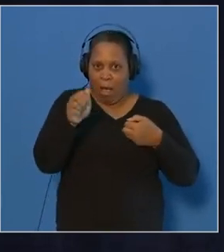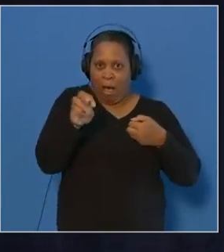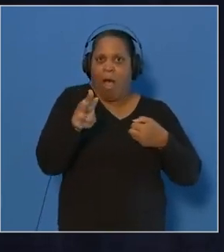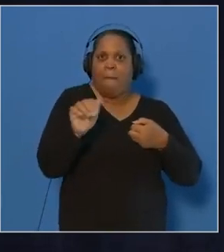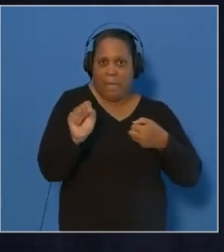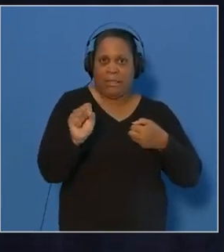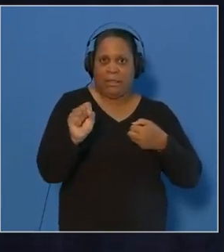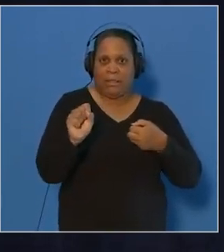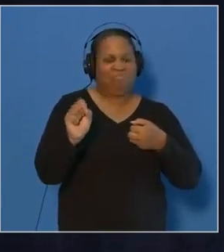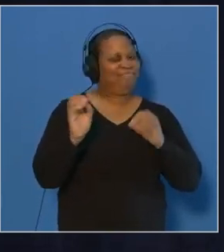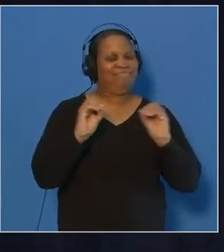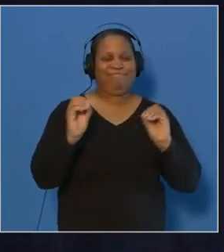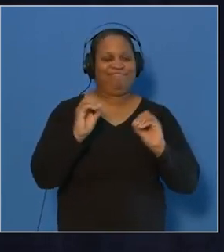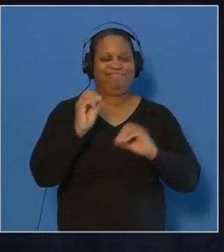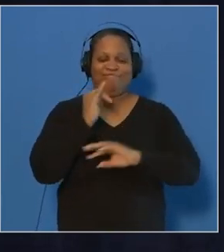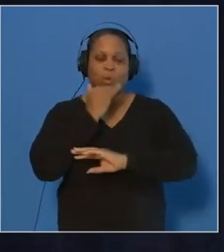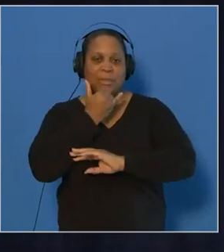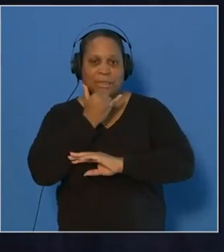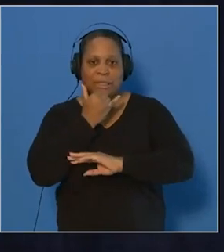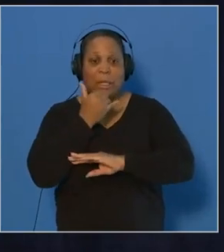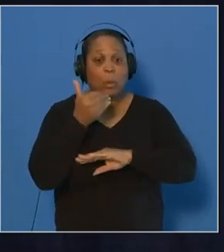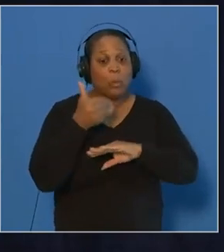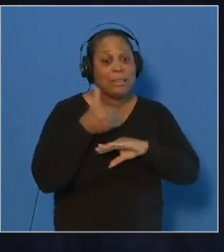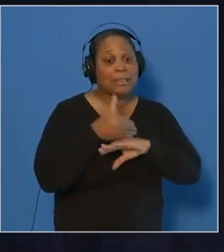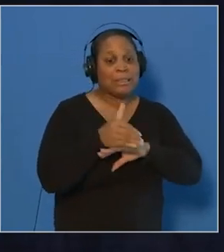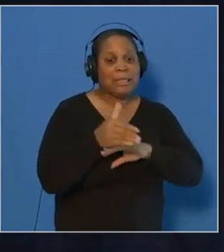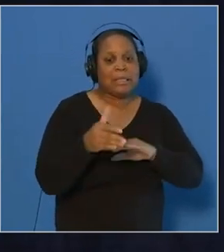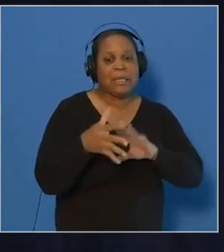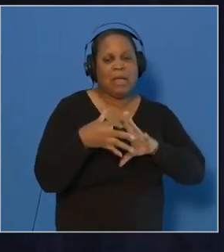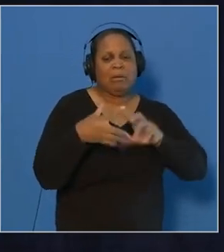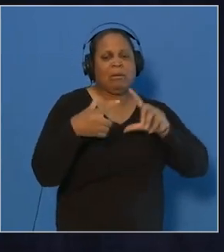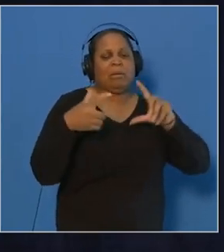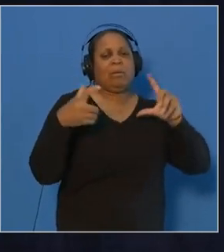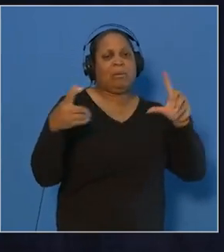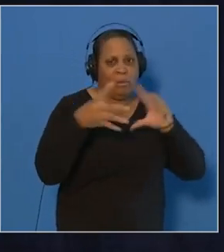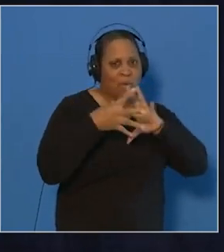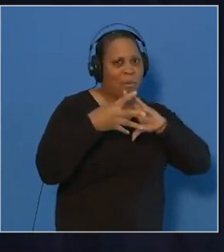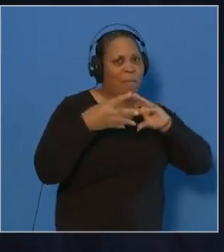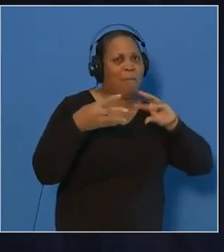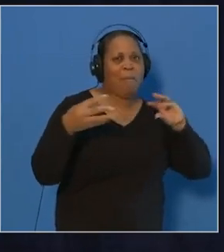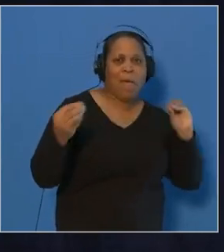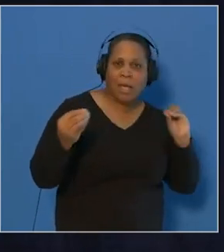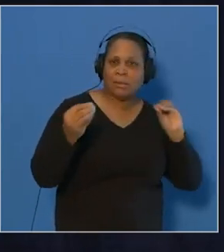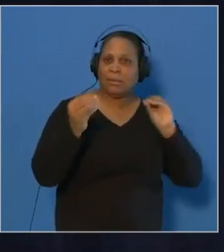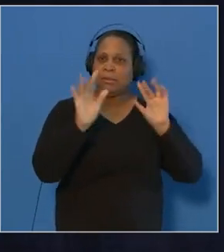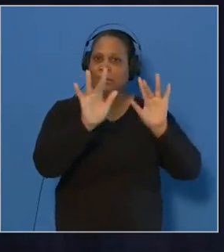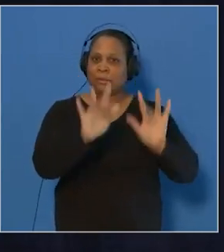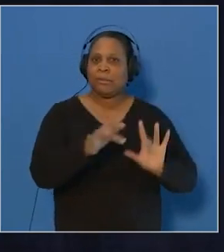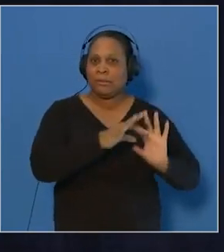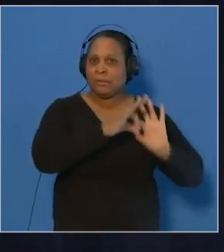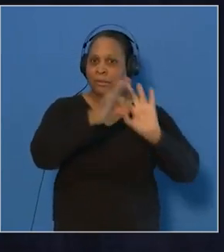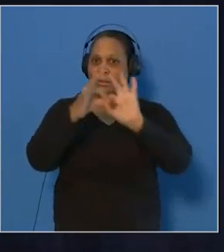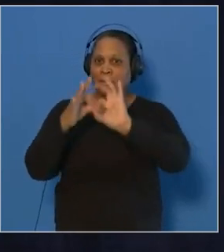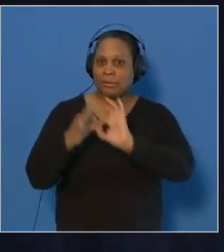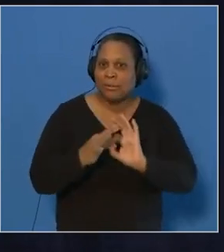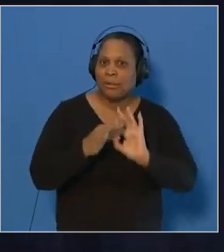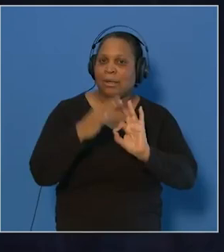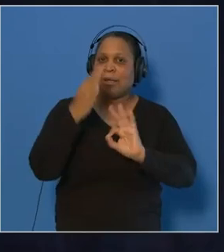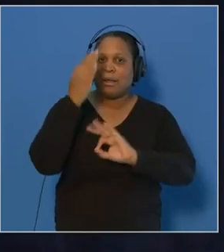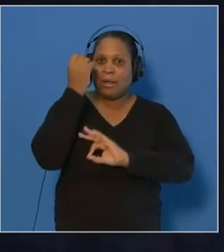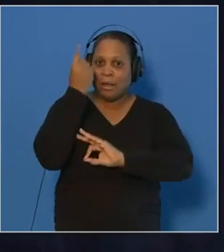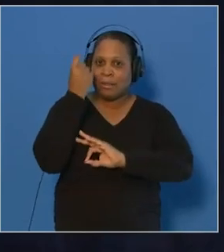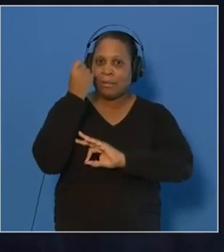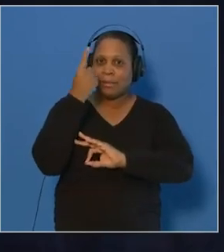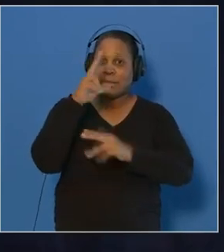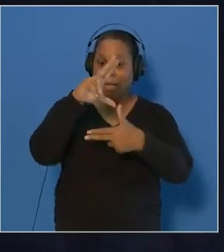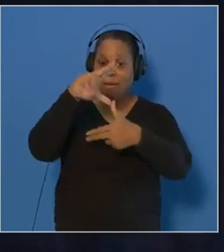And let's make no mistake about it, we sent that massive message of unity and compassion while knowing that hurricanes may